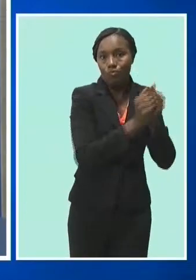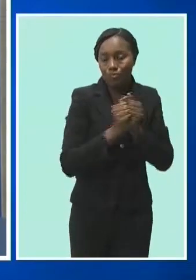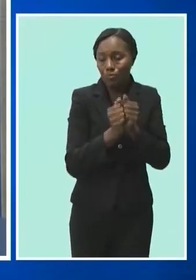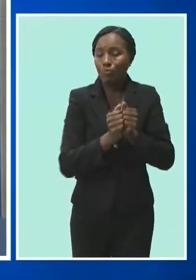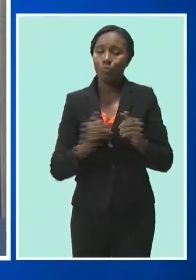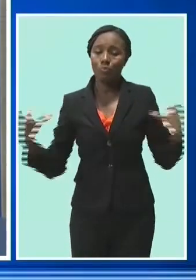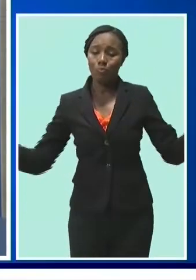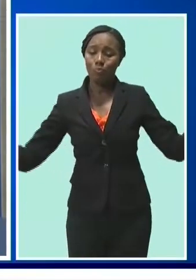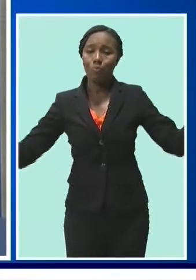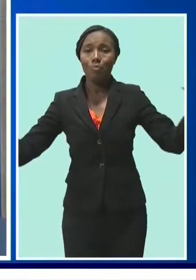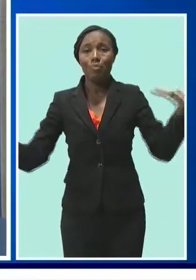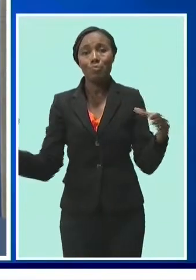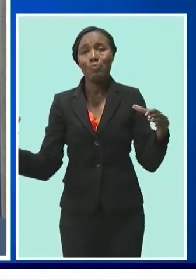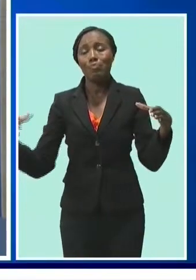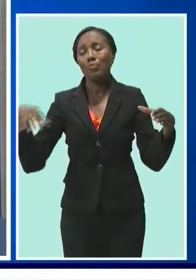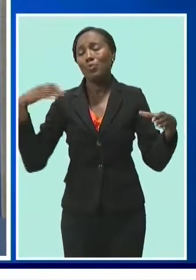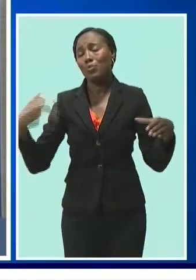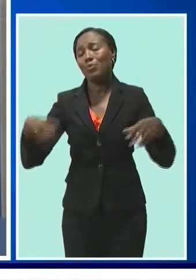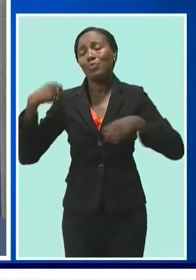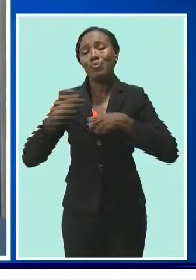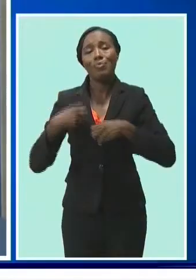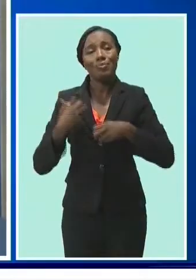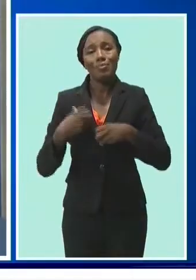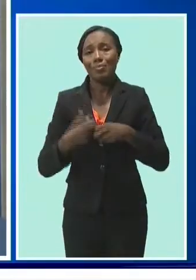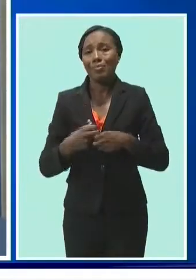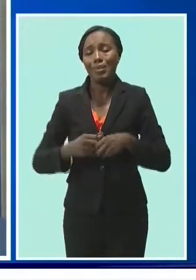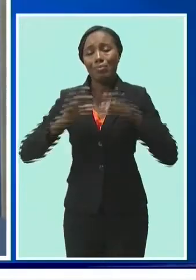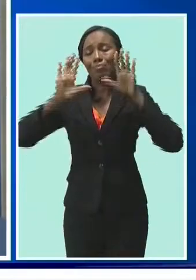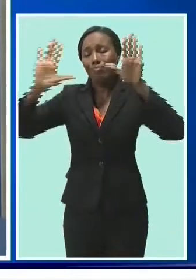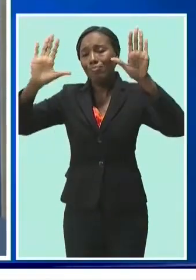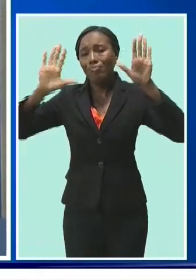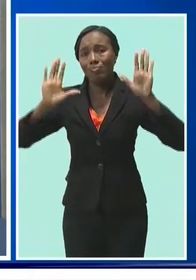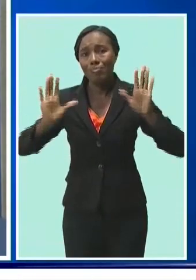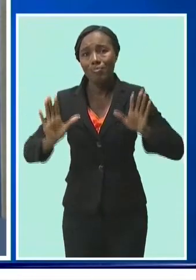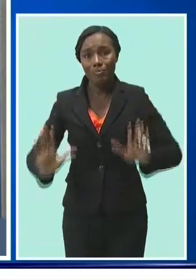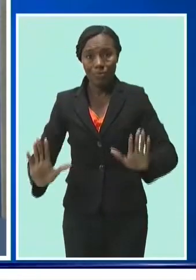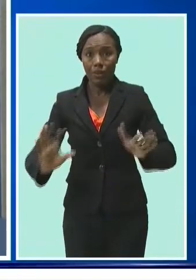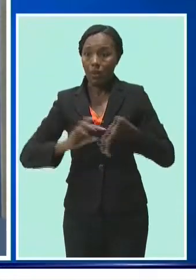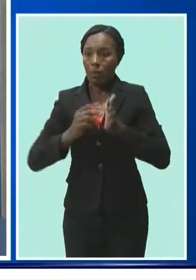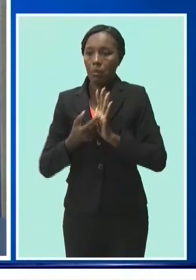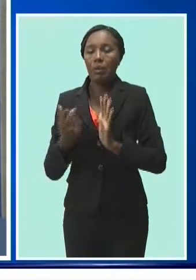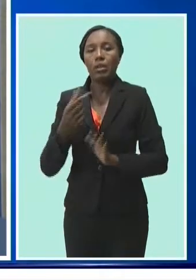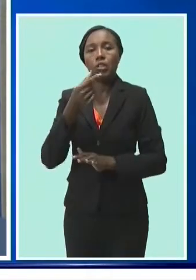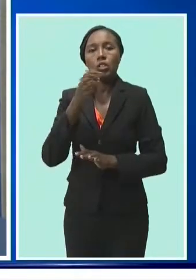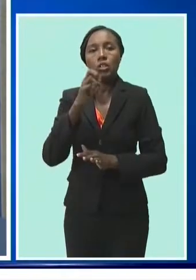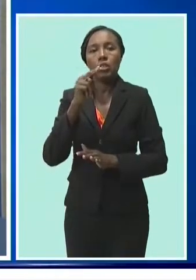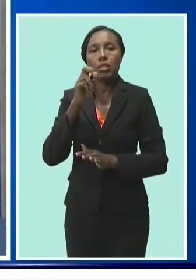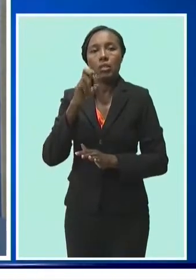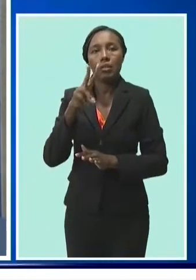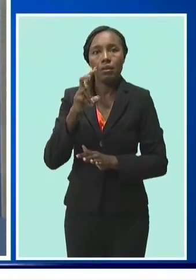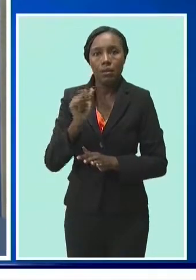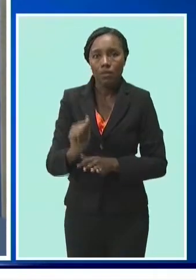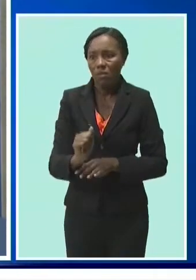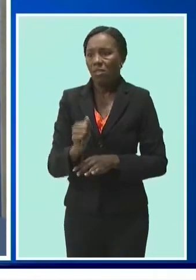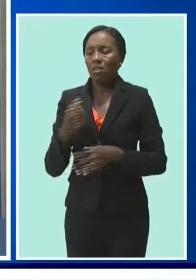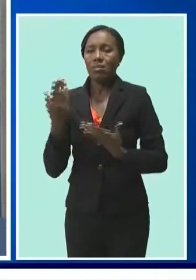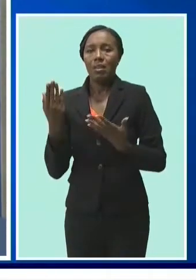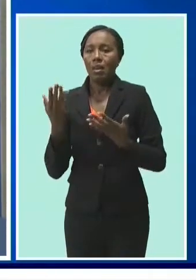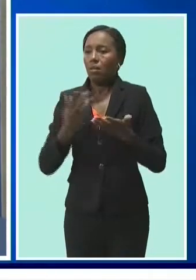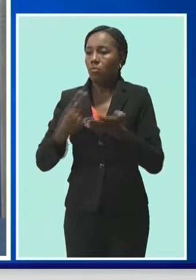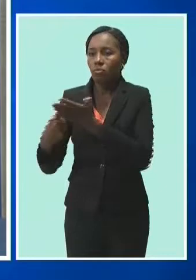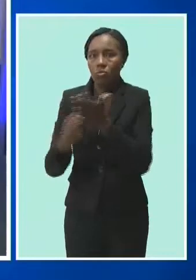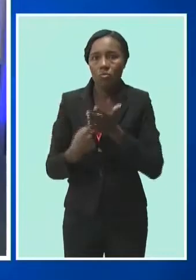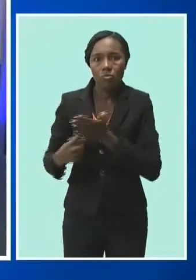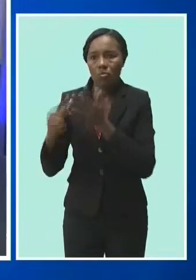And it's a kudos to the fact that within 7 months of arriving in Geneva, Ambassador Blackman managed to work with his team and get it